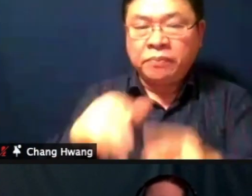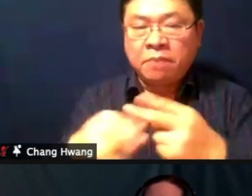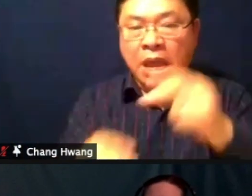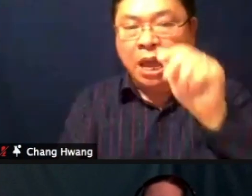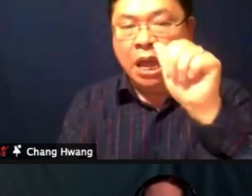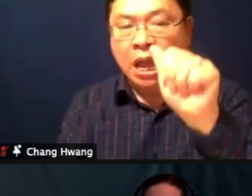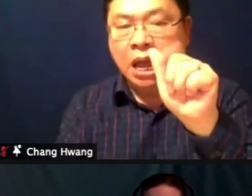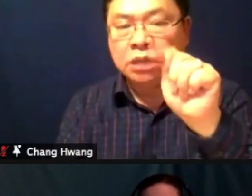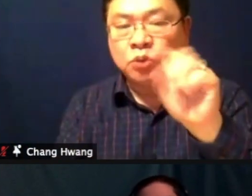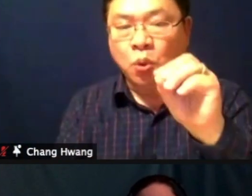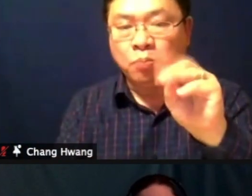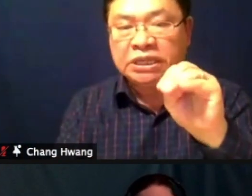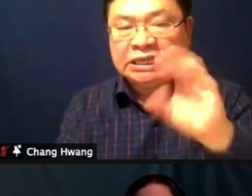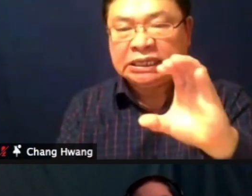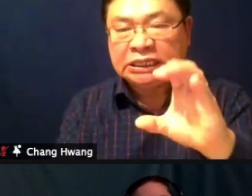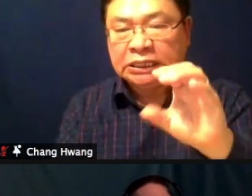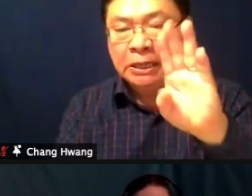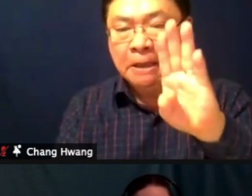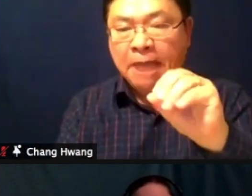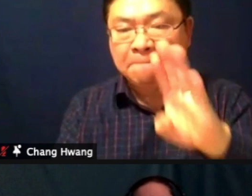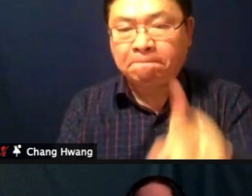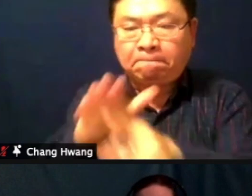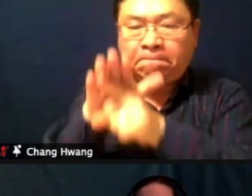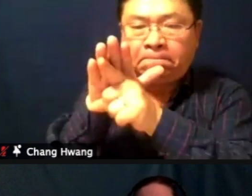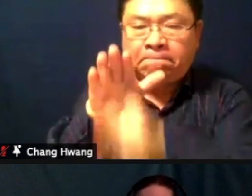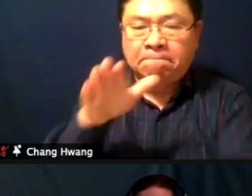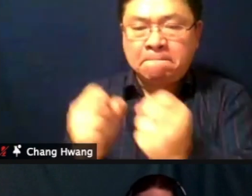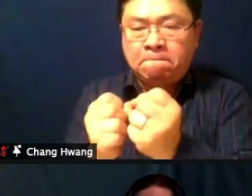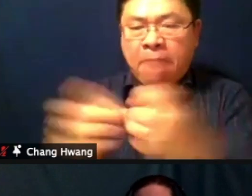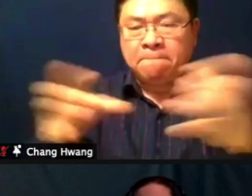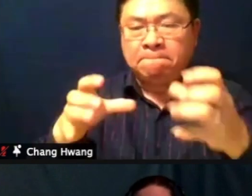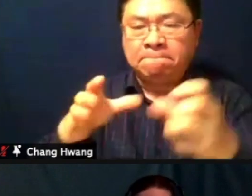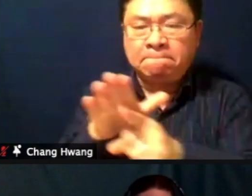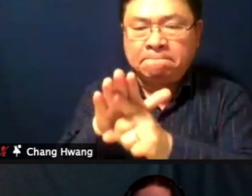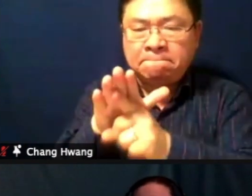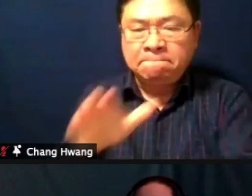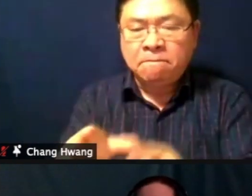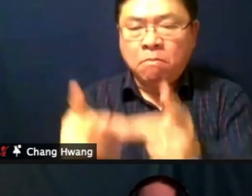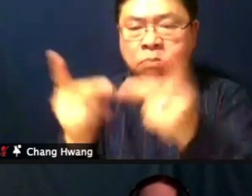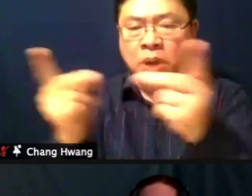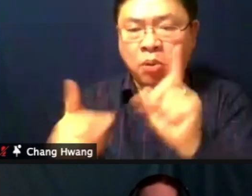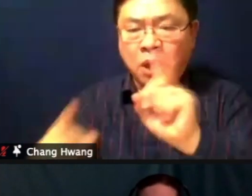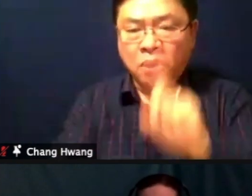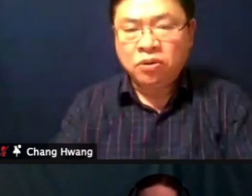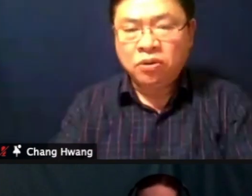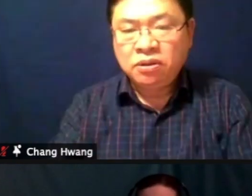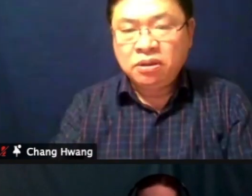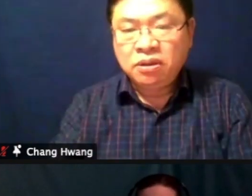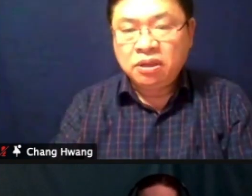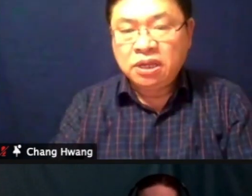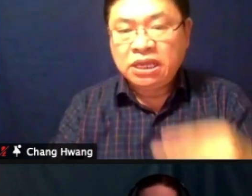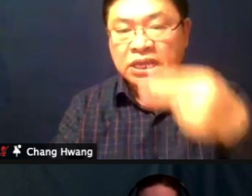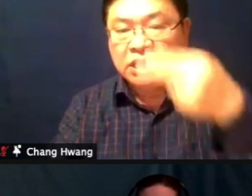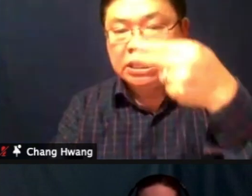areas. And at that point is when the US dropped the atomic bombs in Japan,